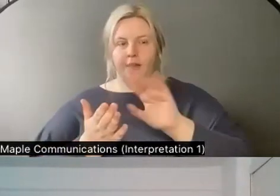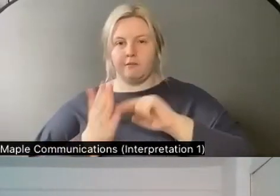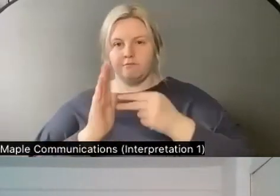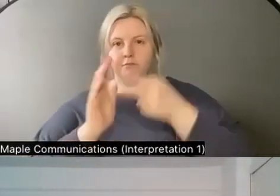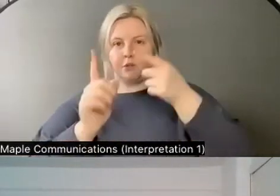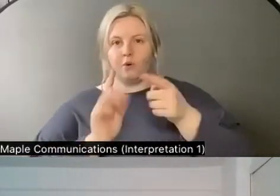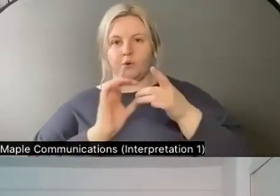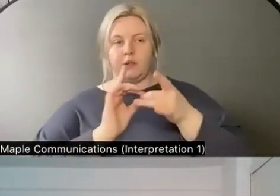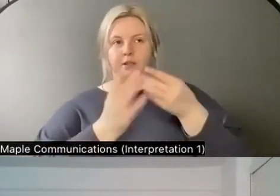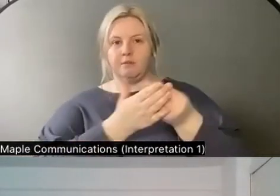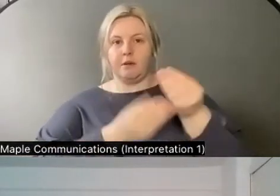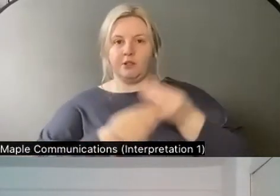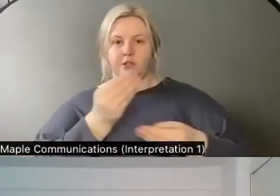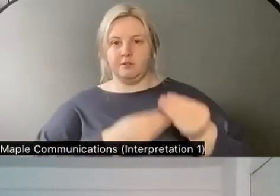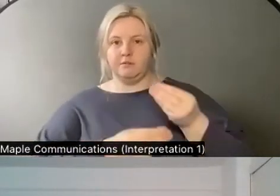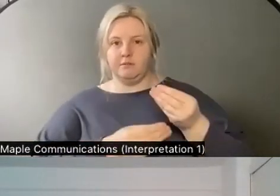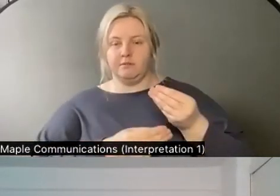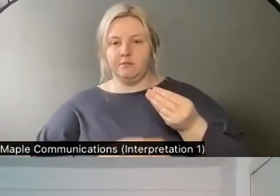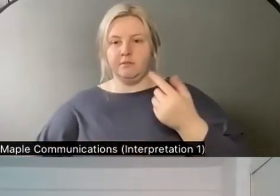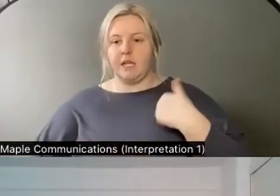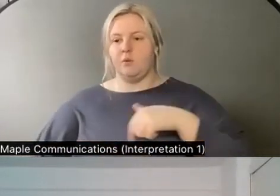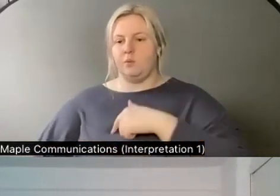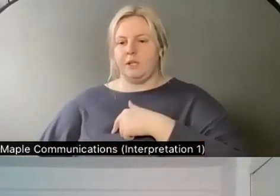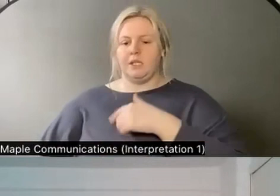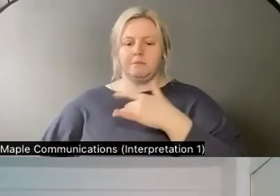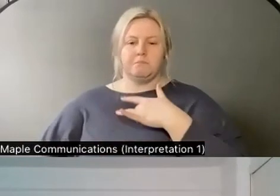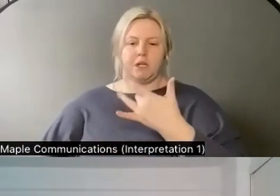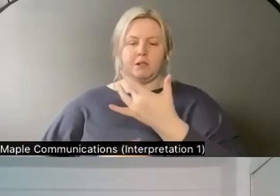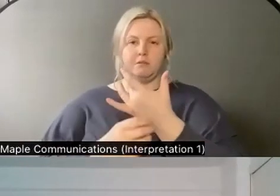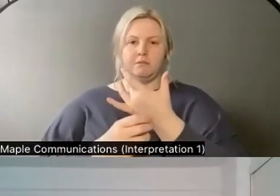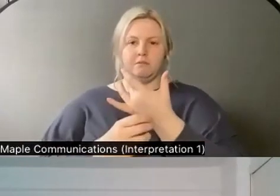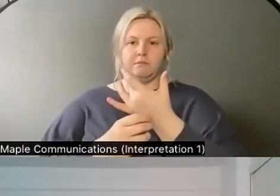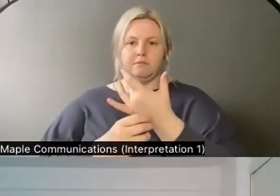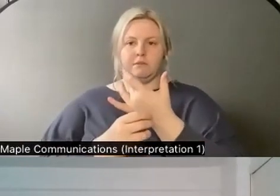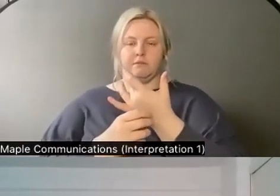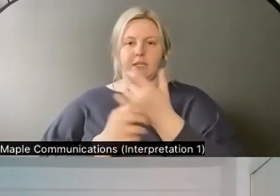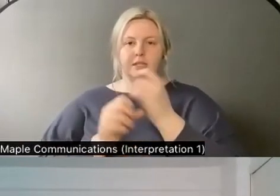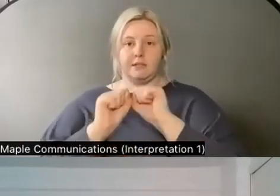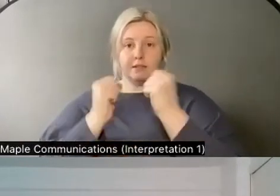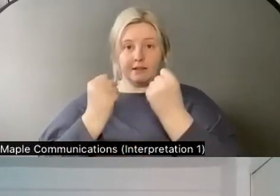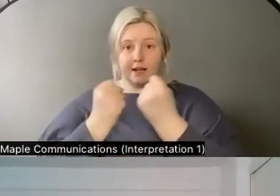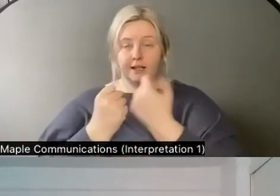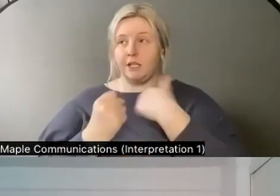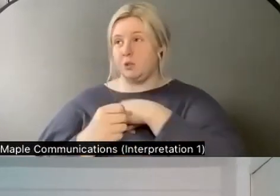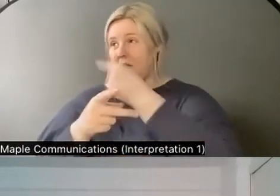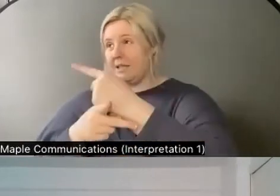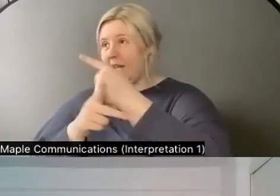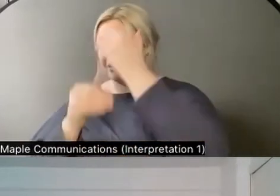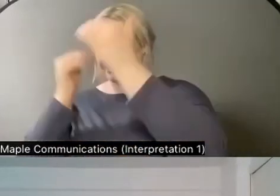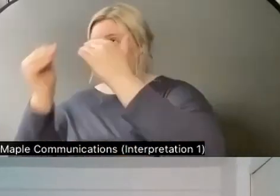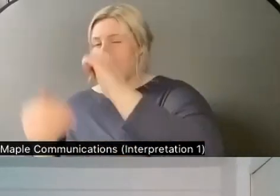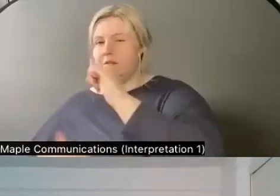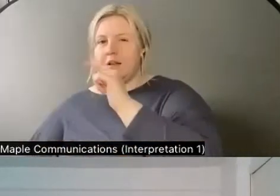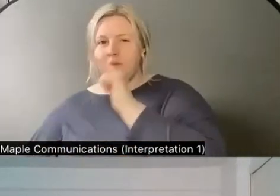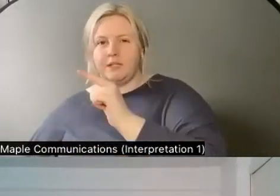really don't care very much about adults compared to children, and specifically about disabled adults